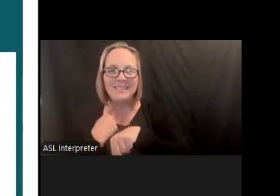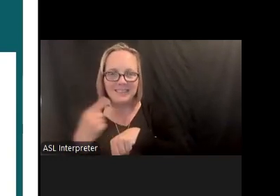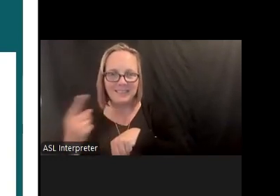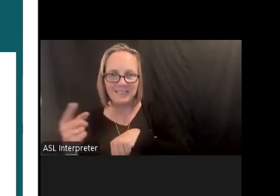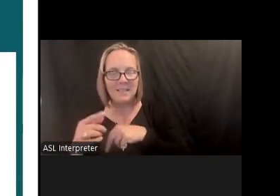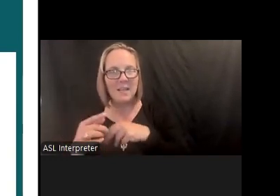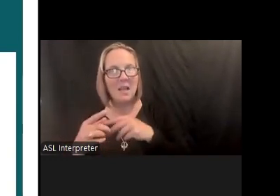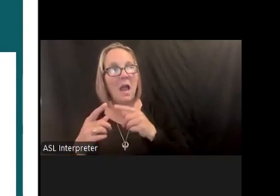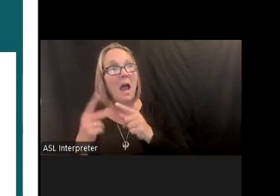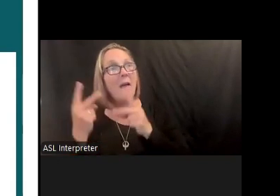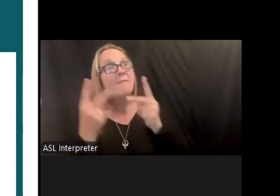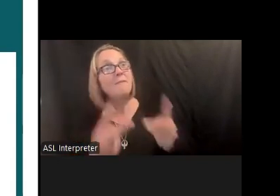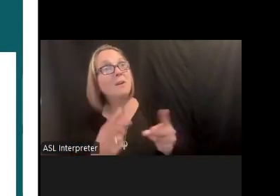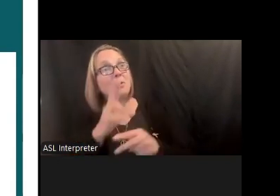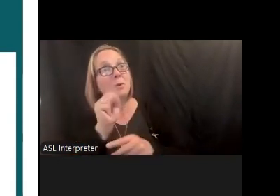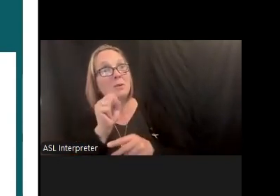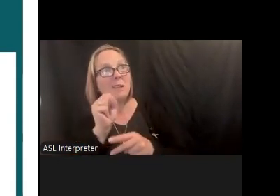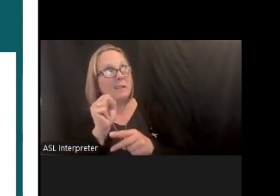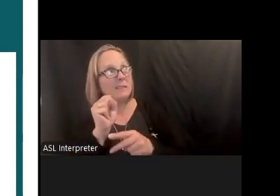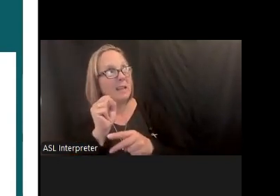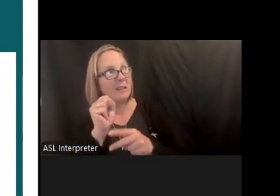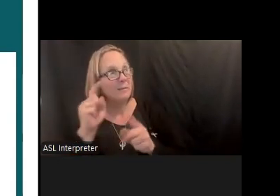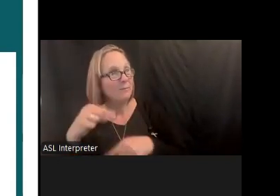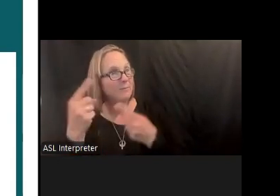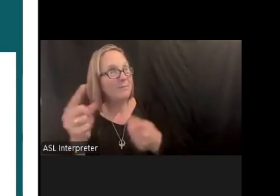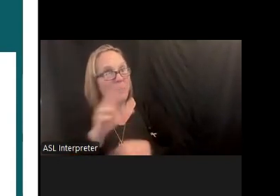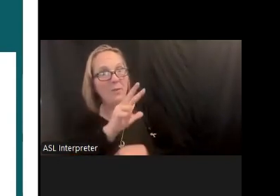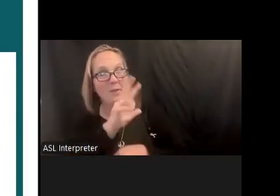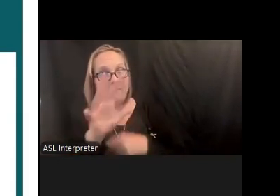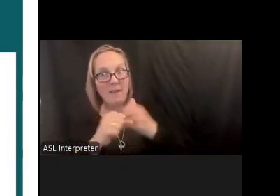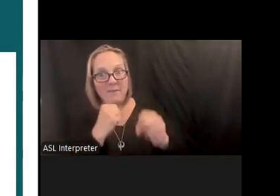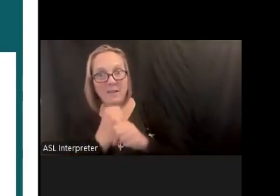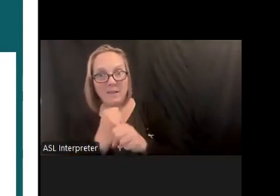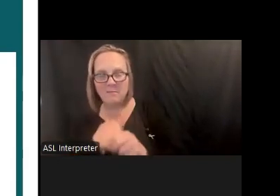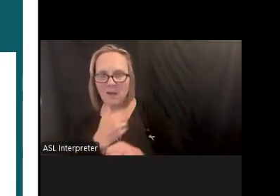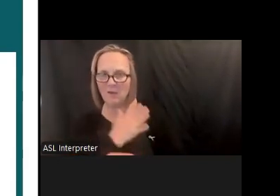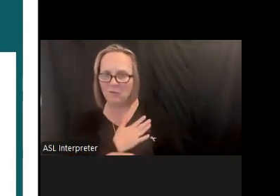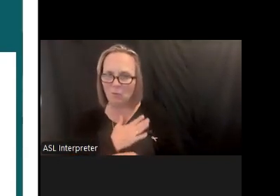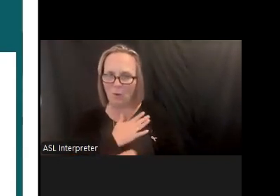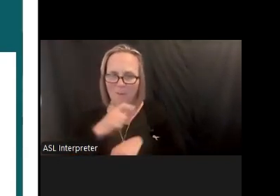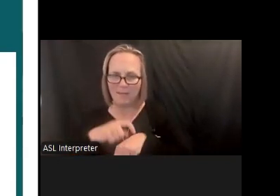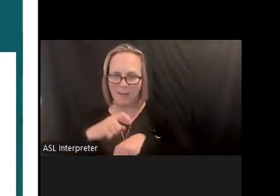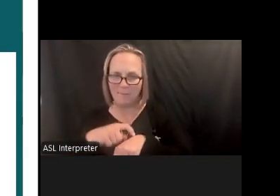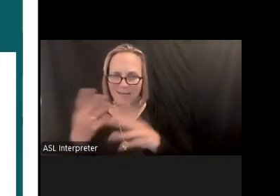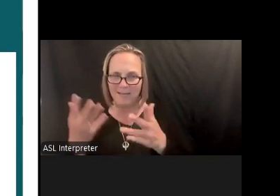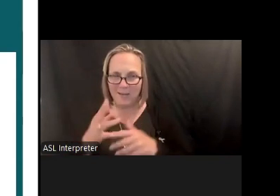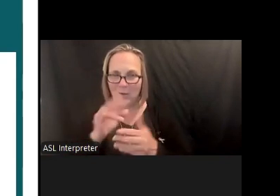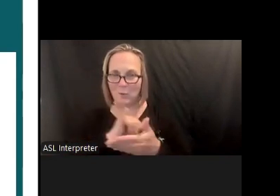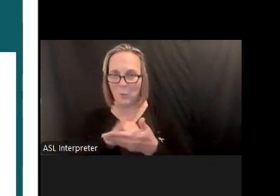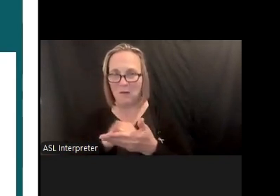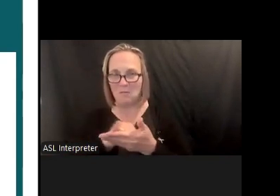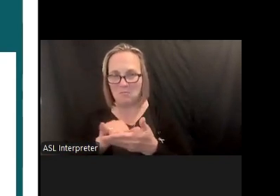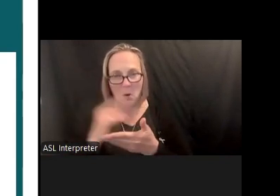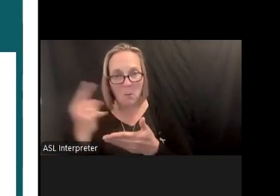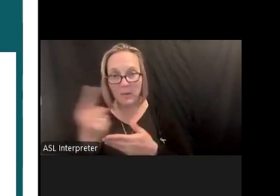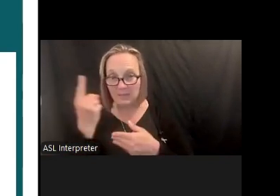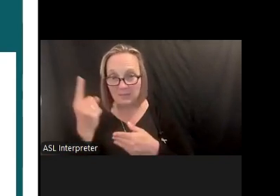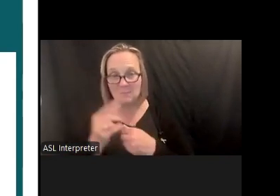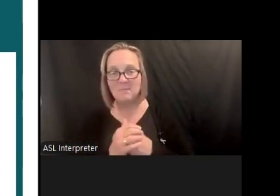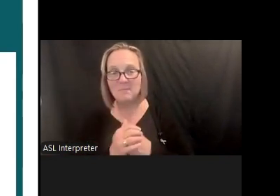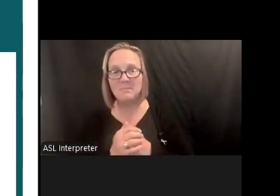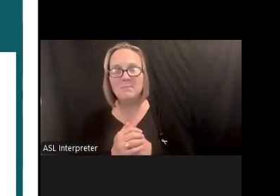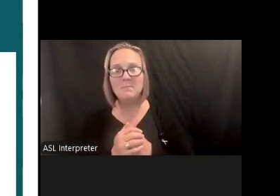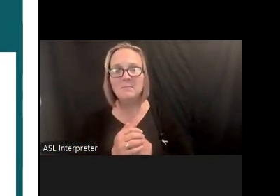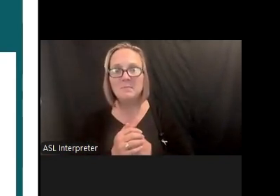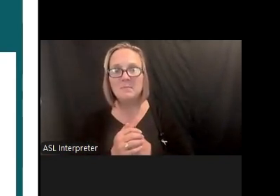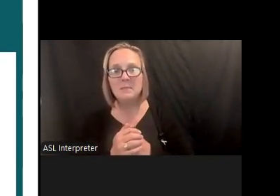United States for over 35 years and always enjoy my time in New York. I just wanted to point out that I